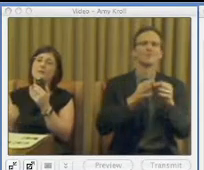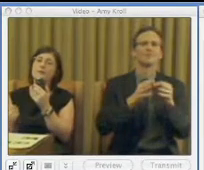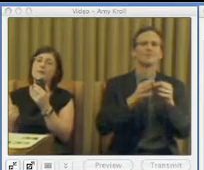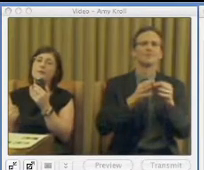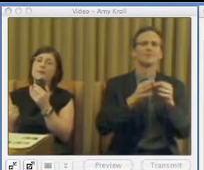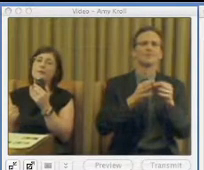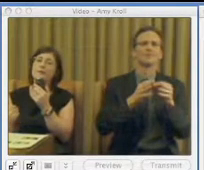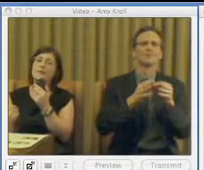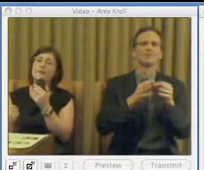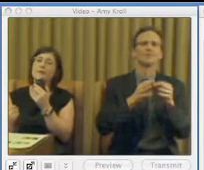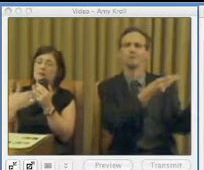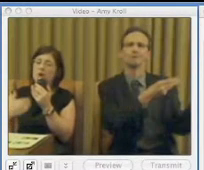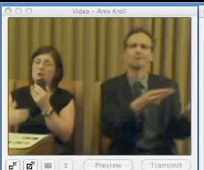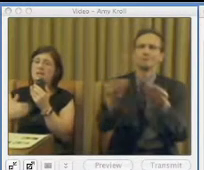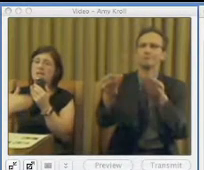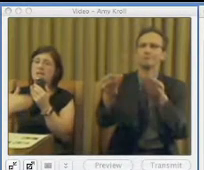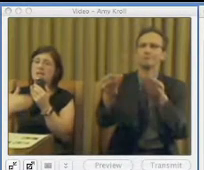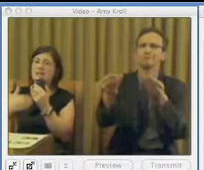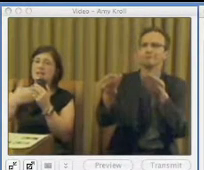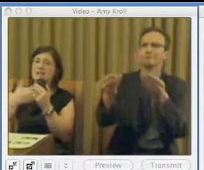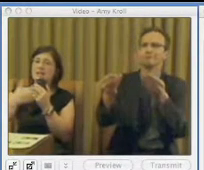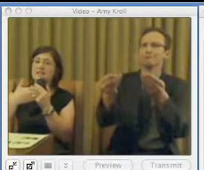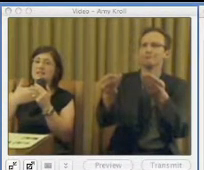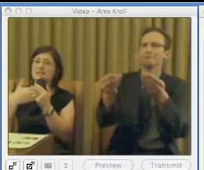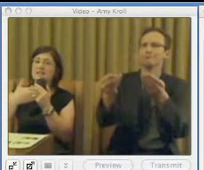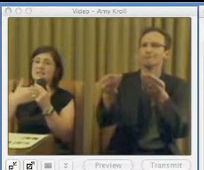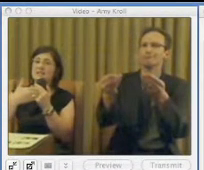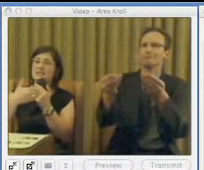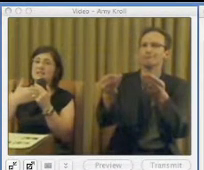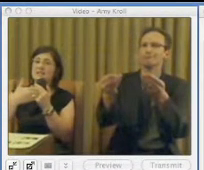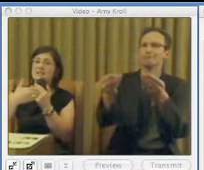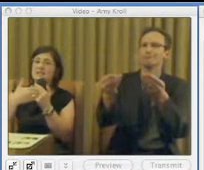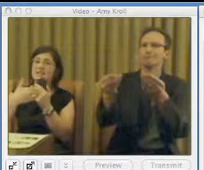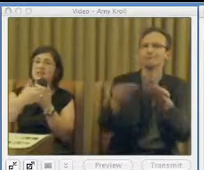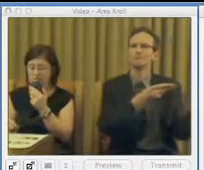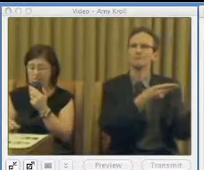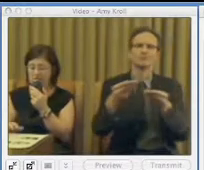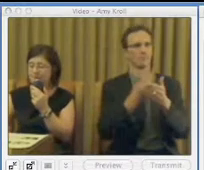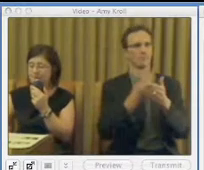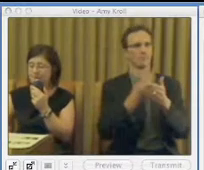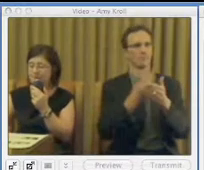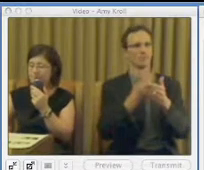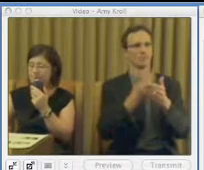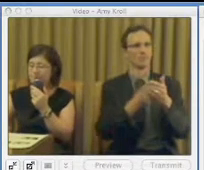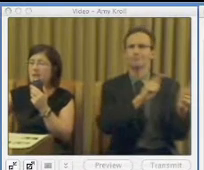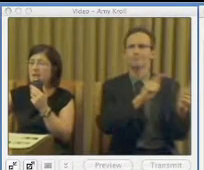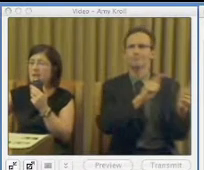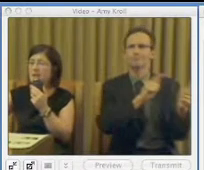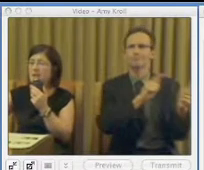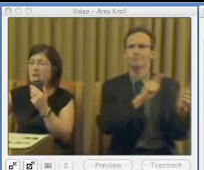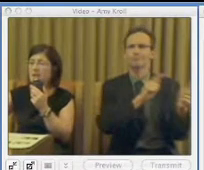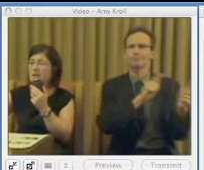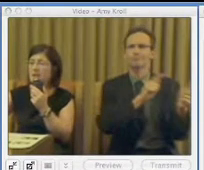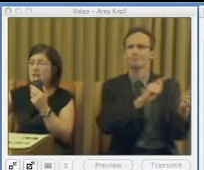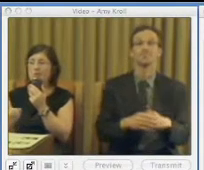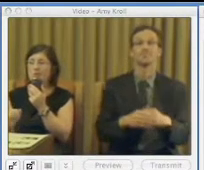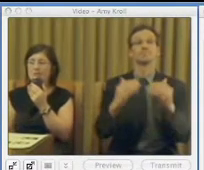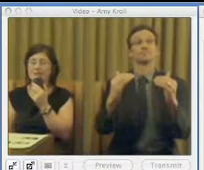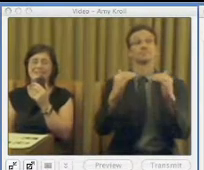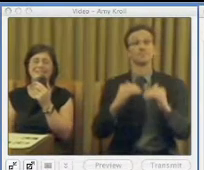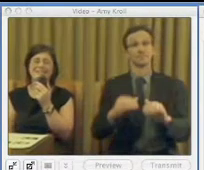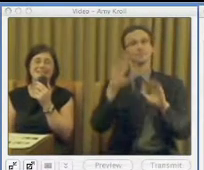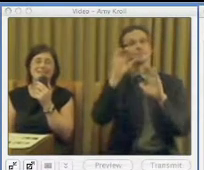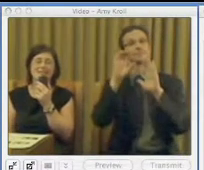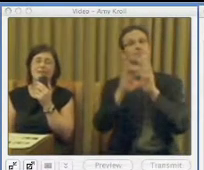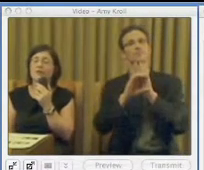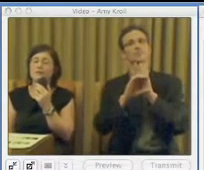context where there's to and fro, there's constant exchange between the participants. And